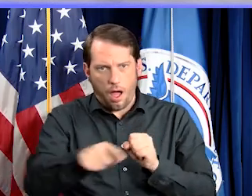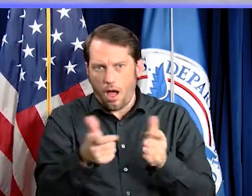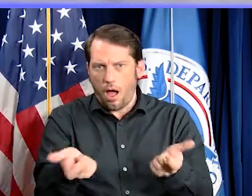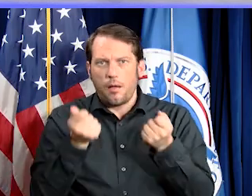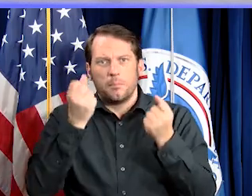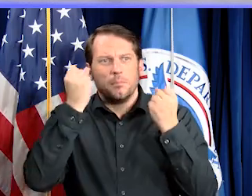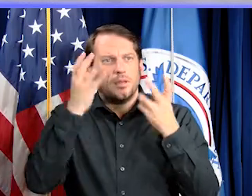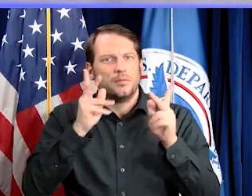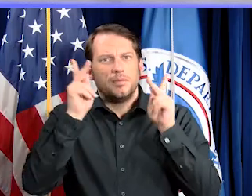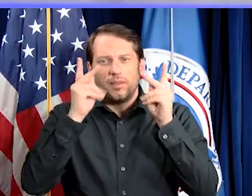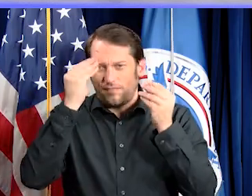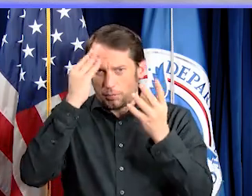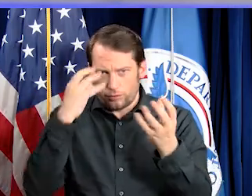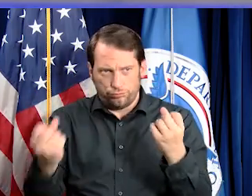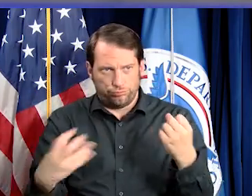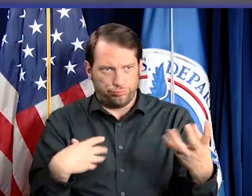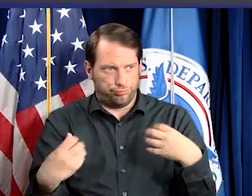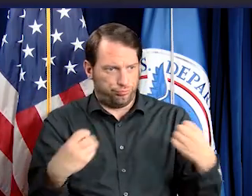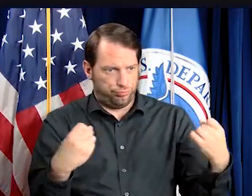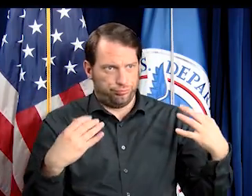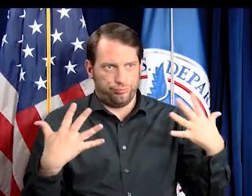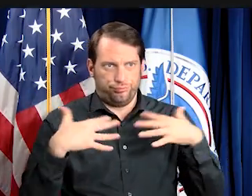and especially these new kinds of data.